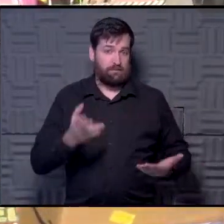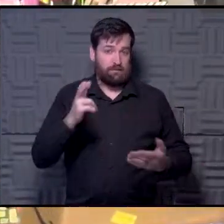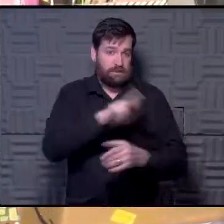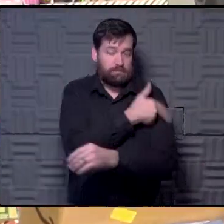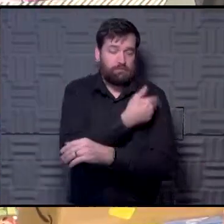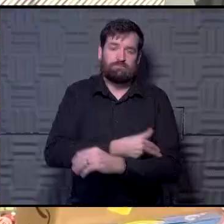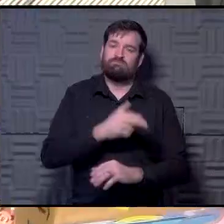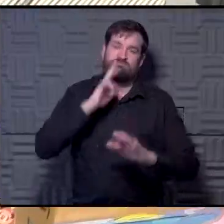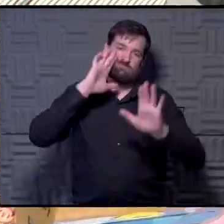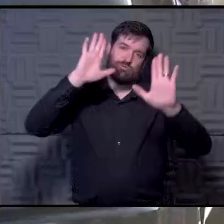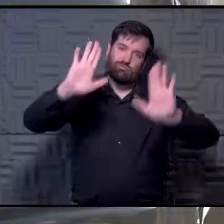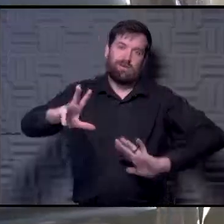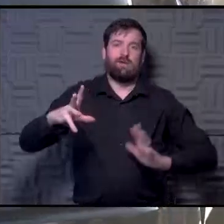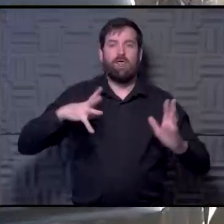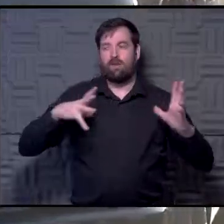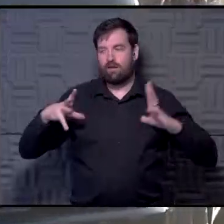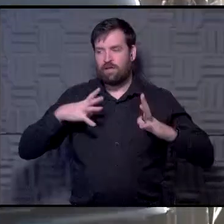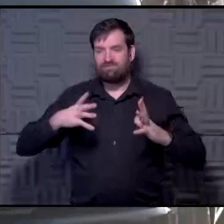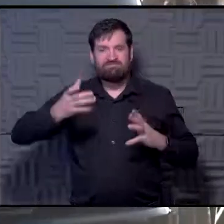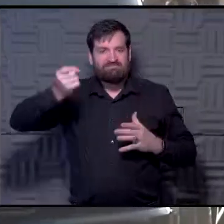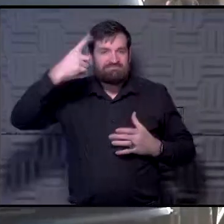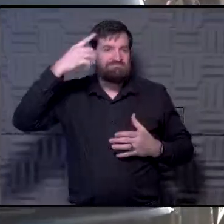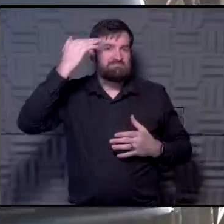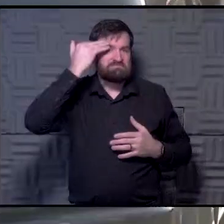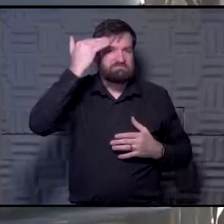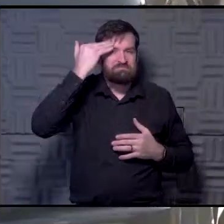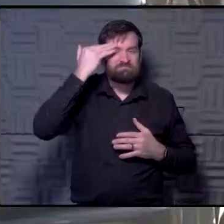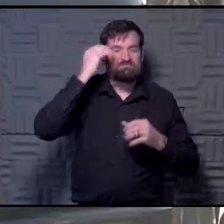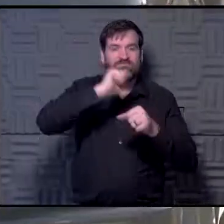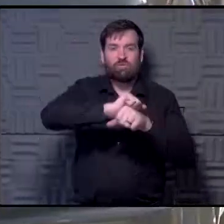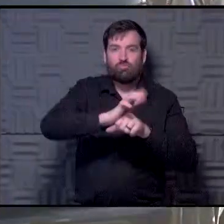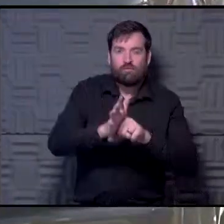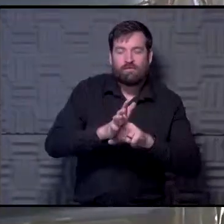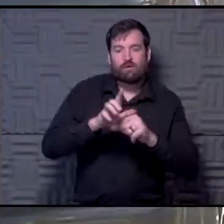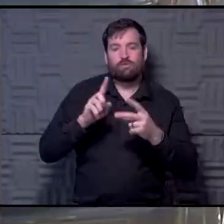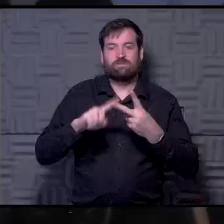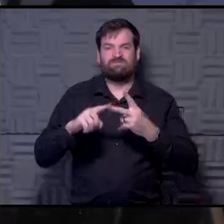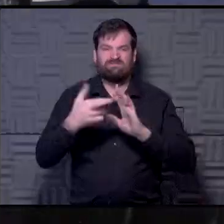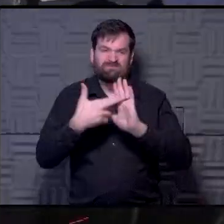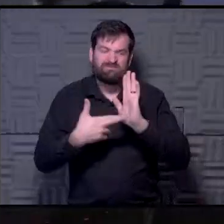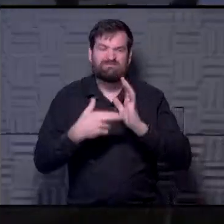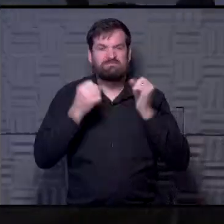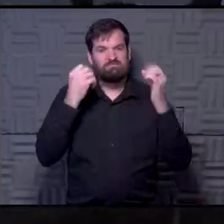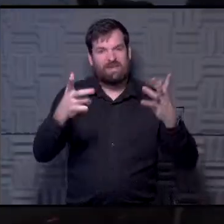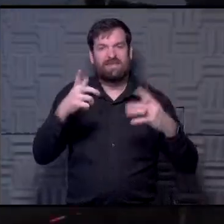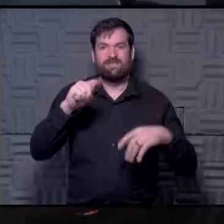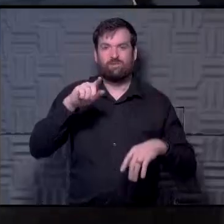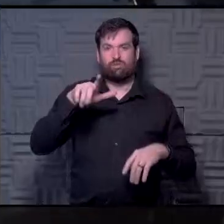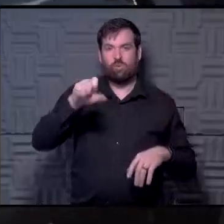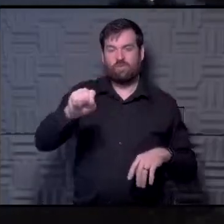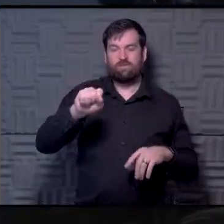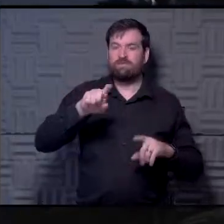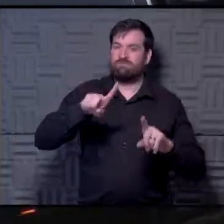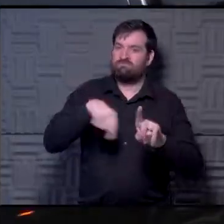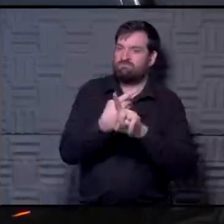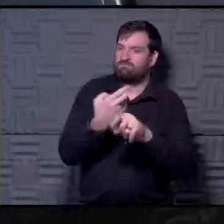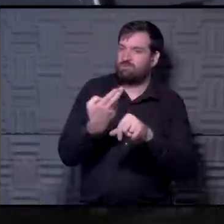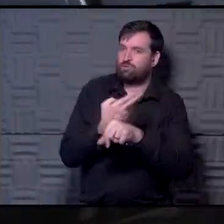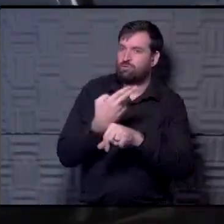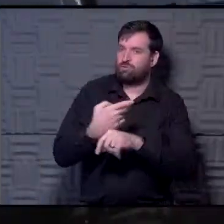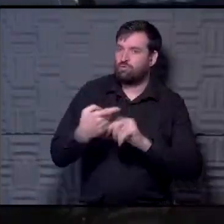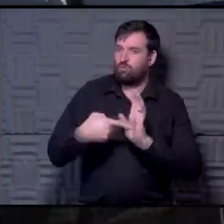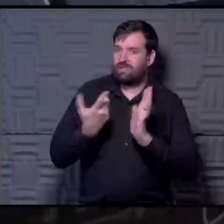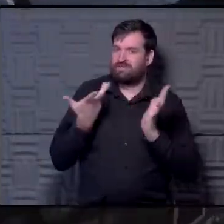great holiday, knowing that with COVID and the guidelines that many of these toys are only used once